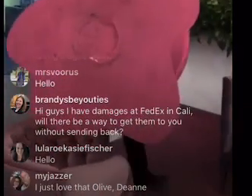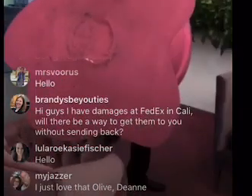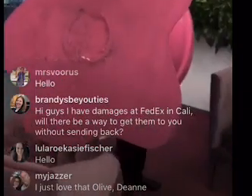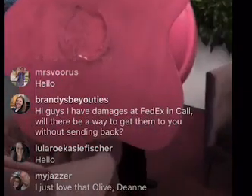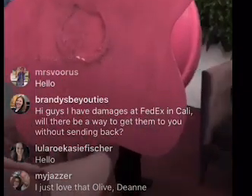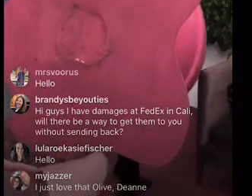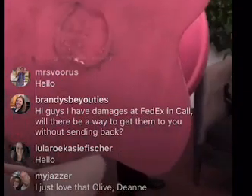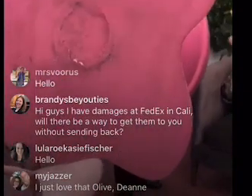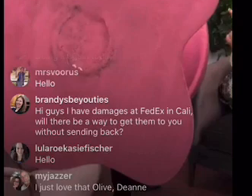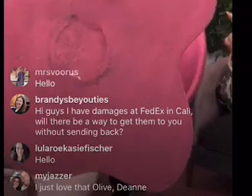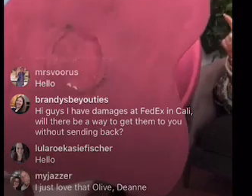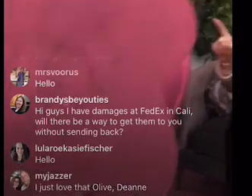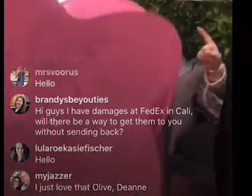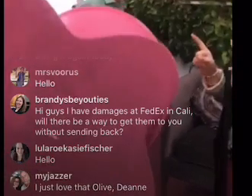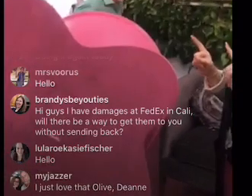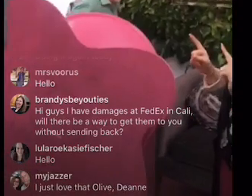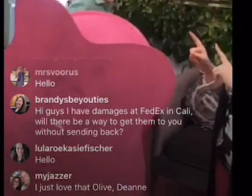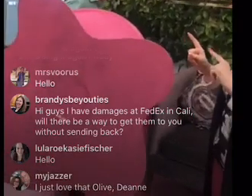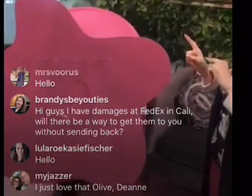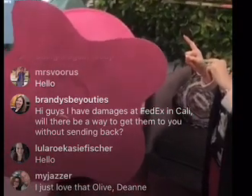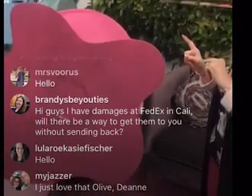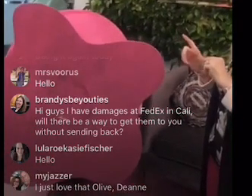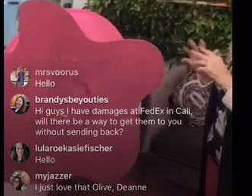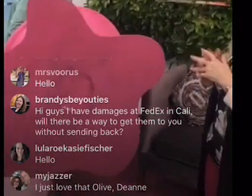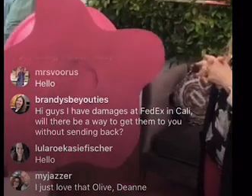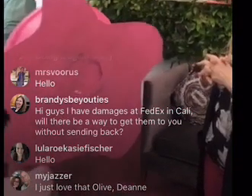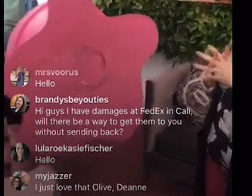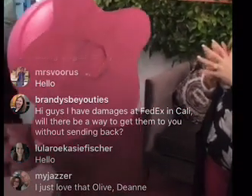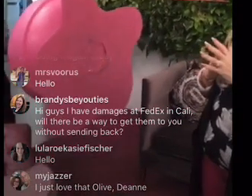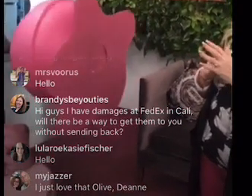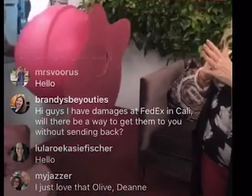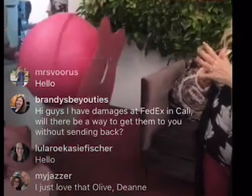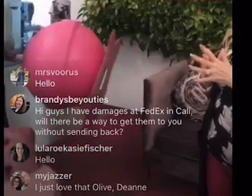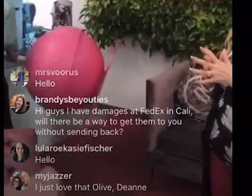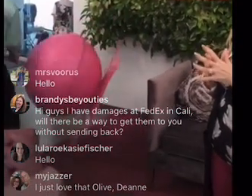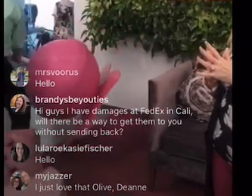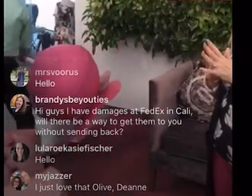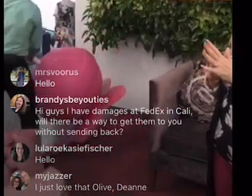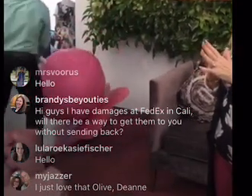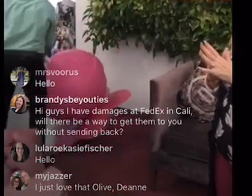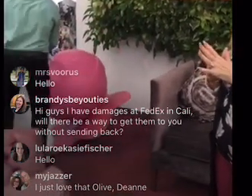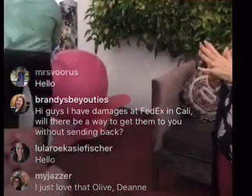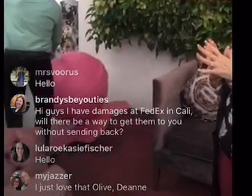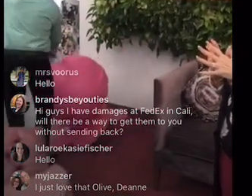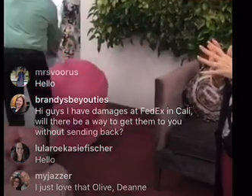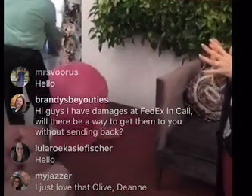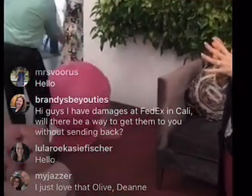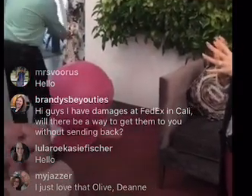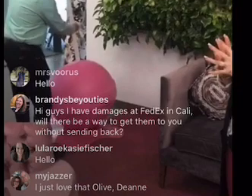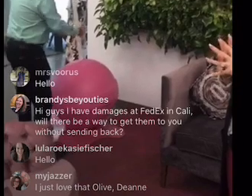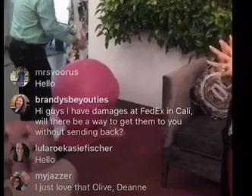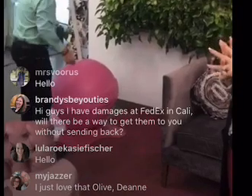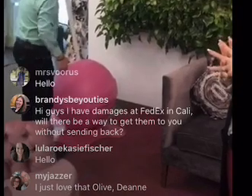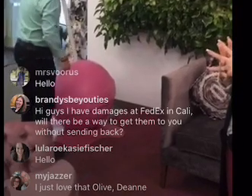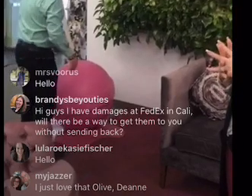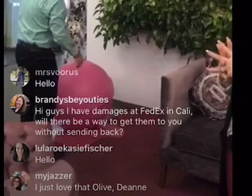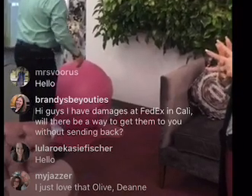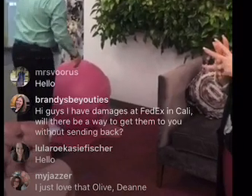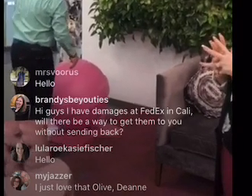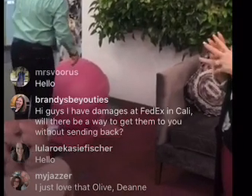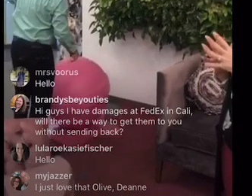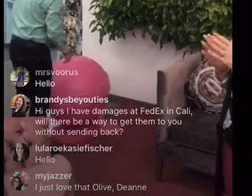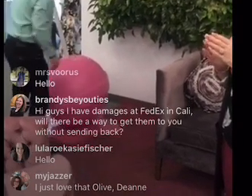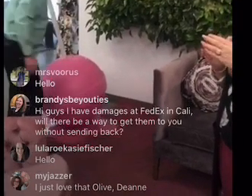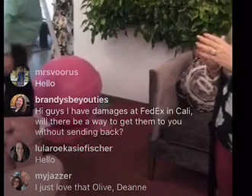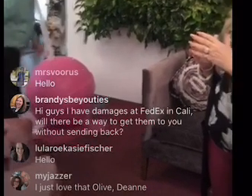doing? Lollipop, lollipop, ooh, lolly, lolly, lolly, lollipop. That is a very